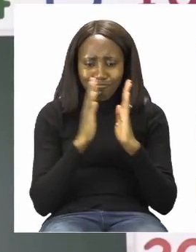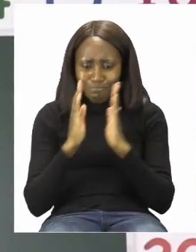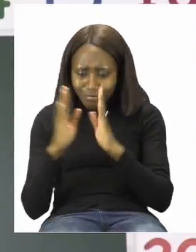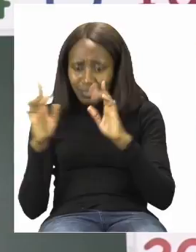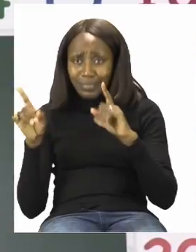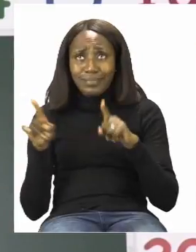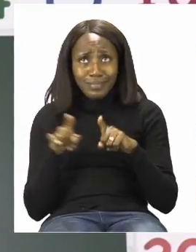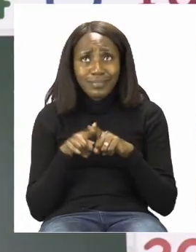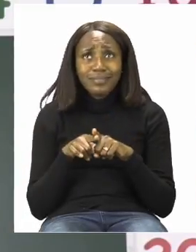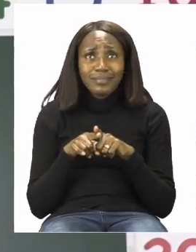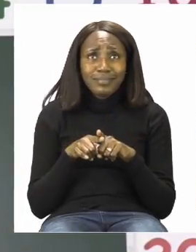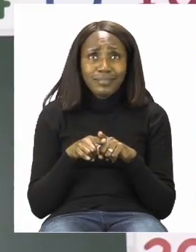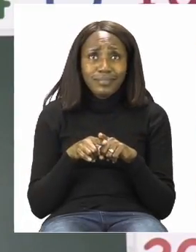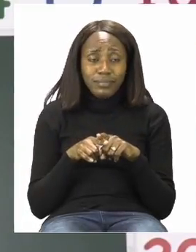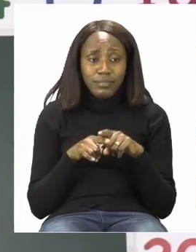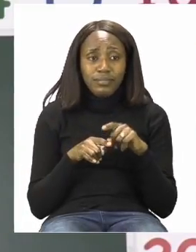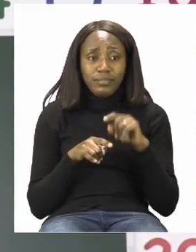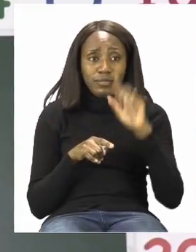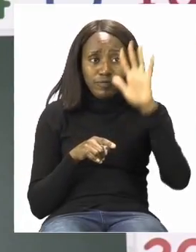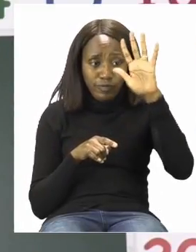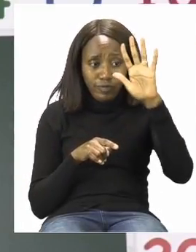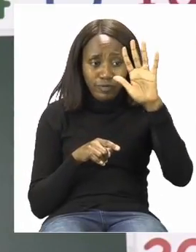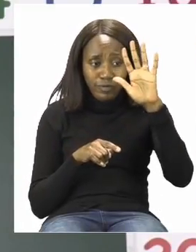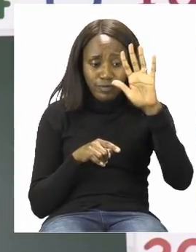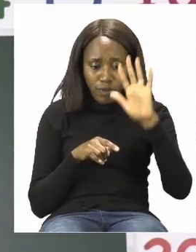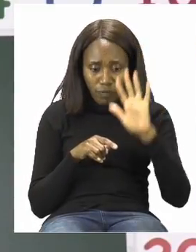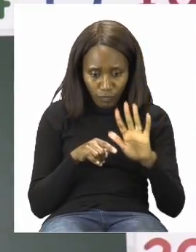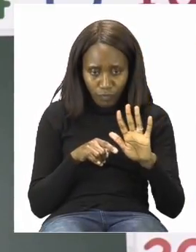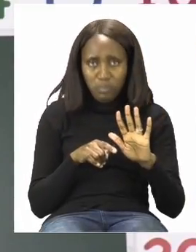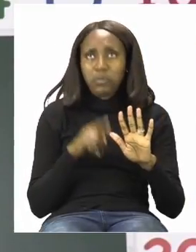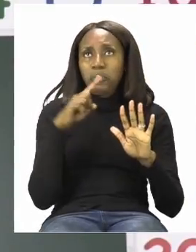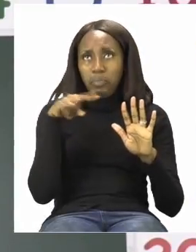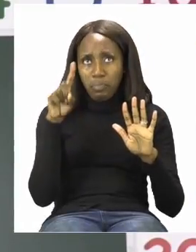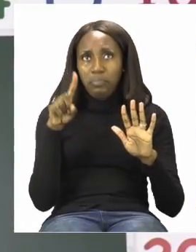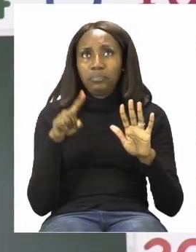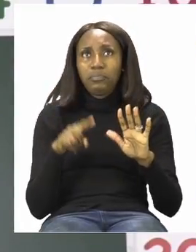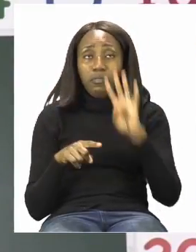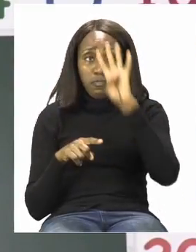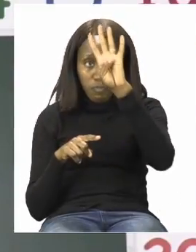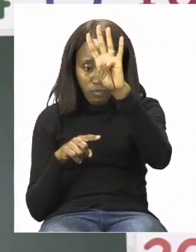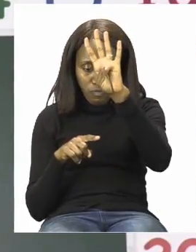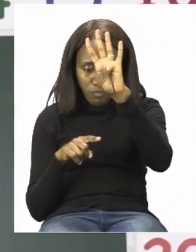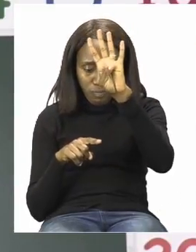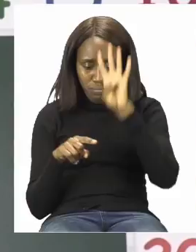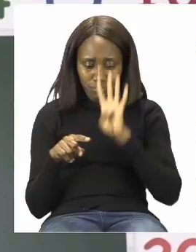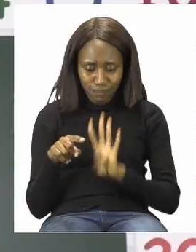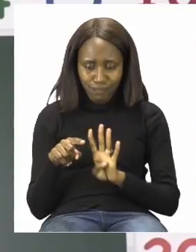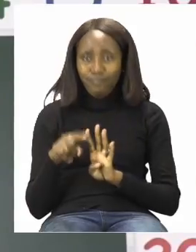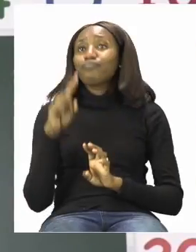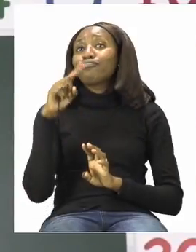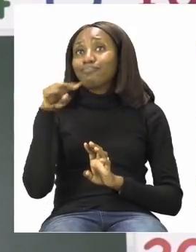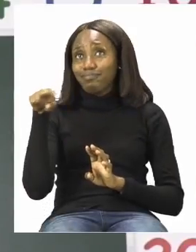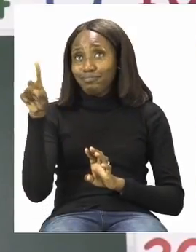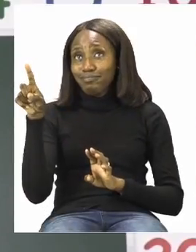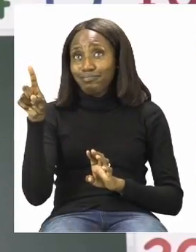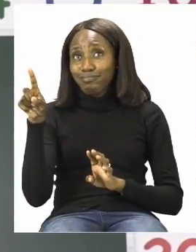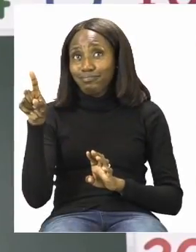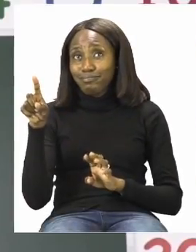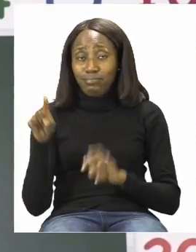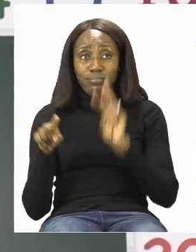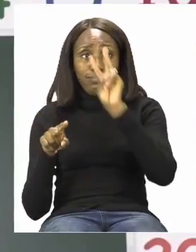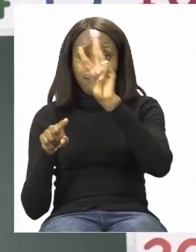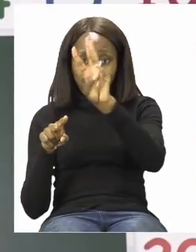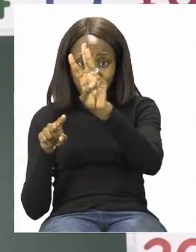same. We have a 5 and a 5, correct? 4 and a 4.